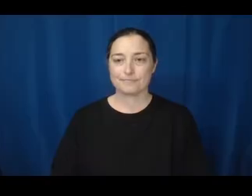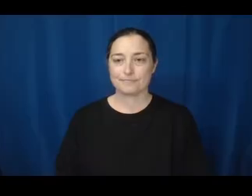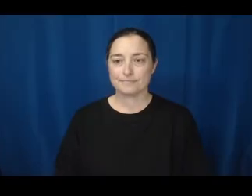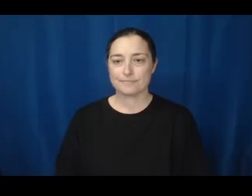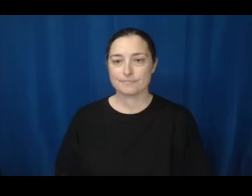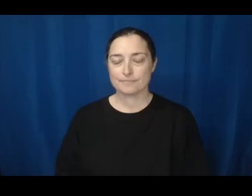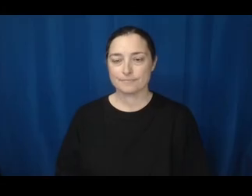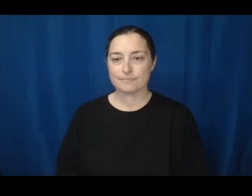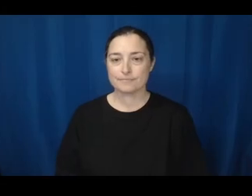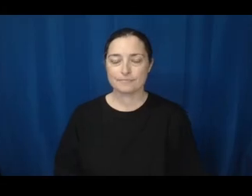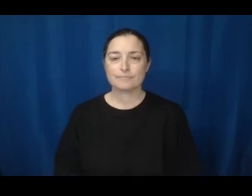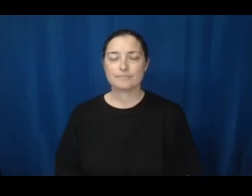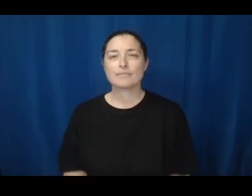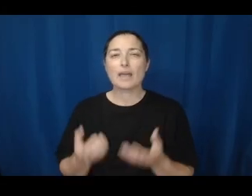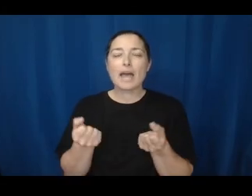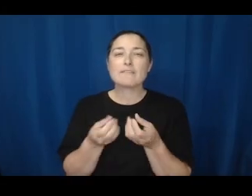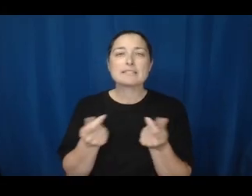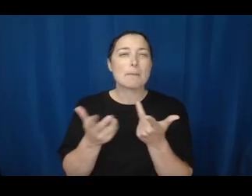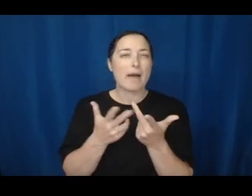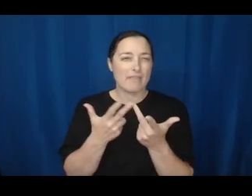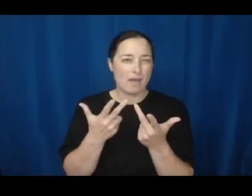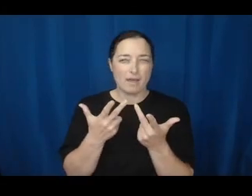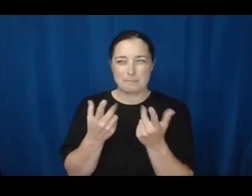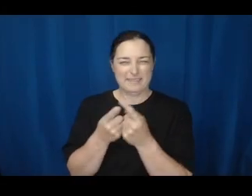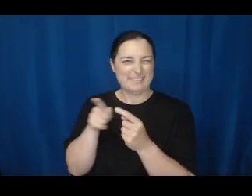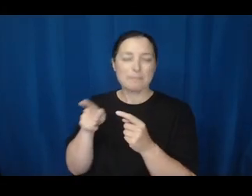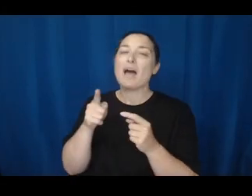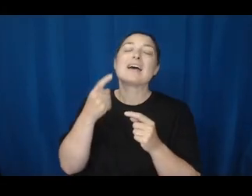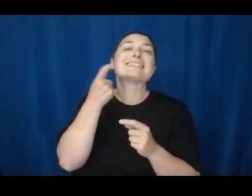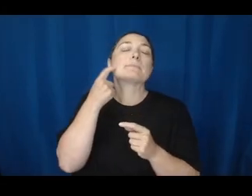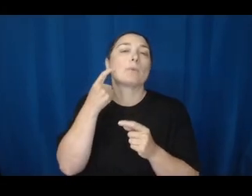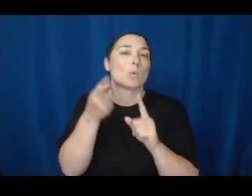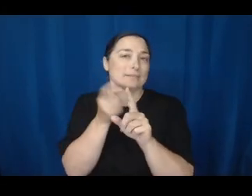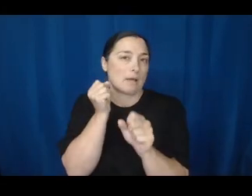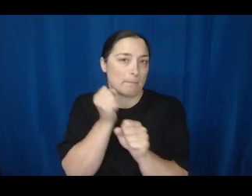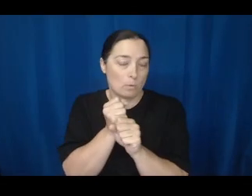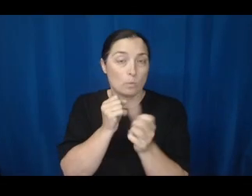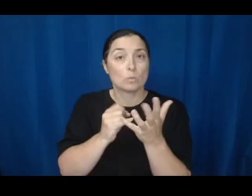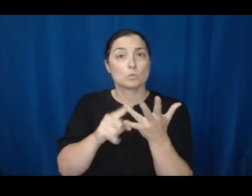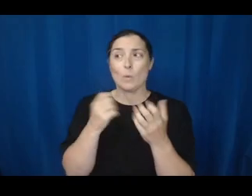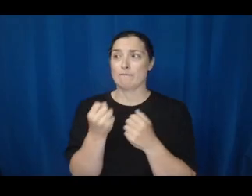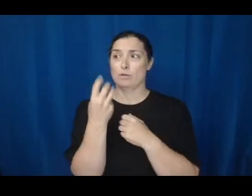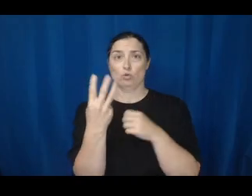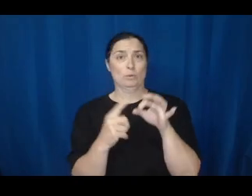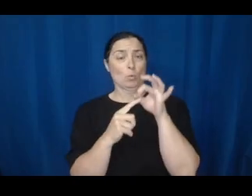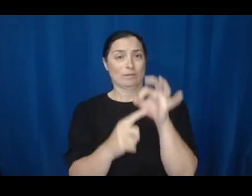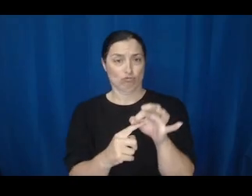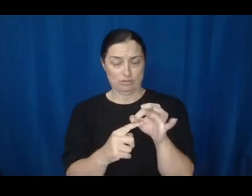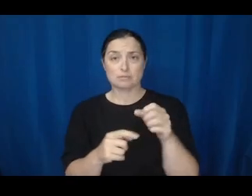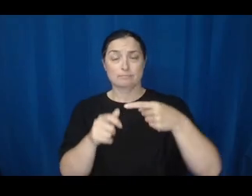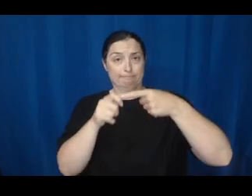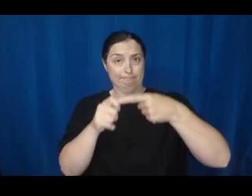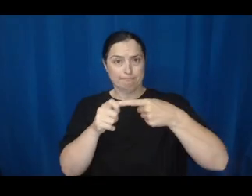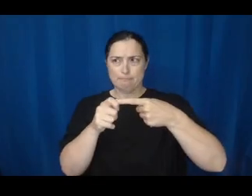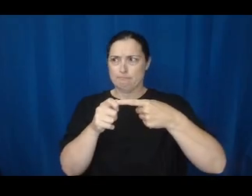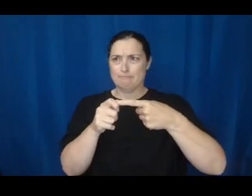example. So if this is the case, then of course we need to ask 3 questions. One is that what have been the outcomes during